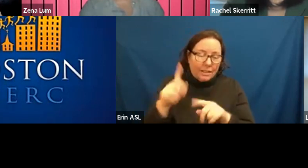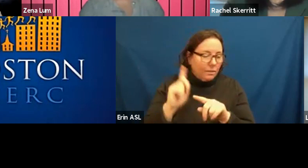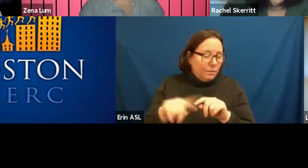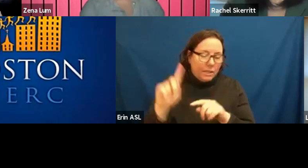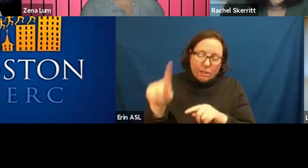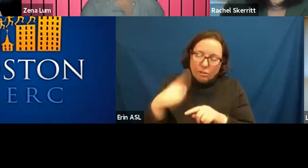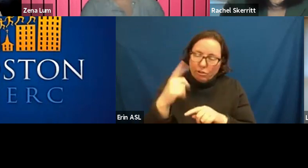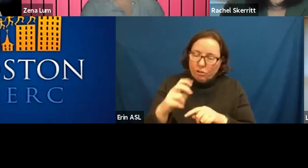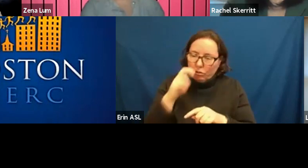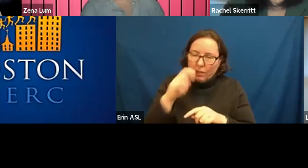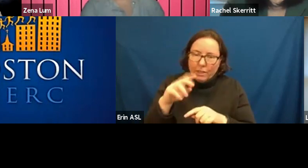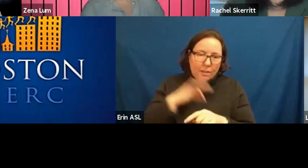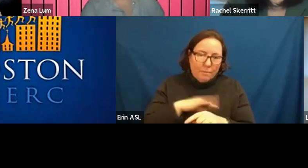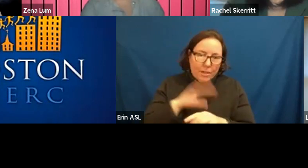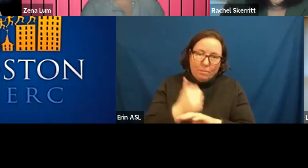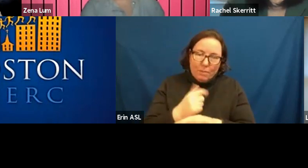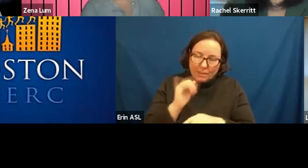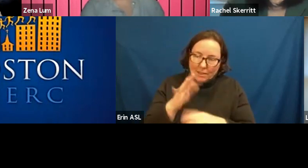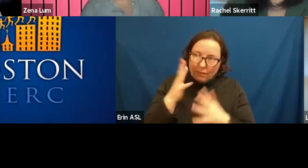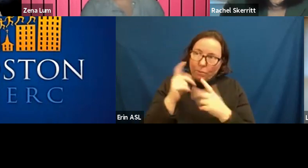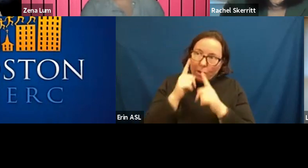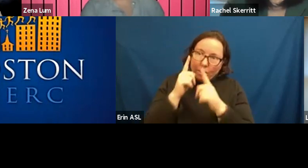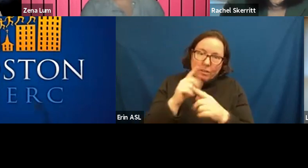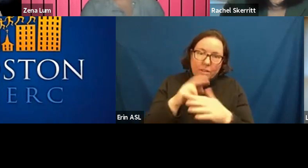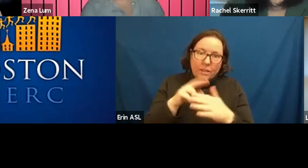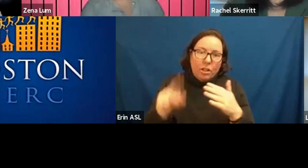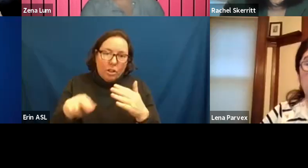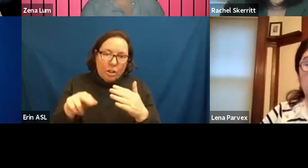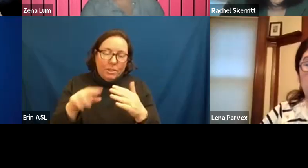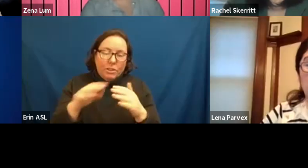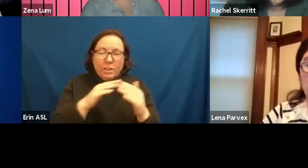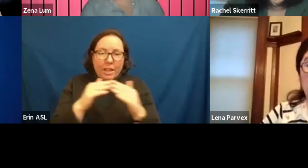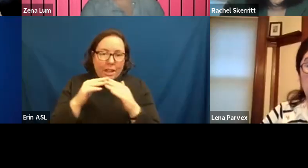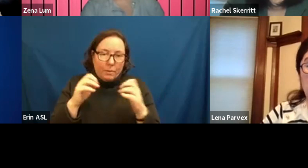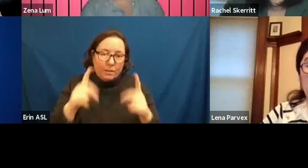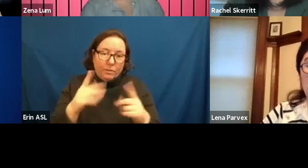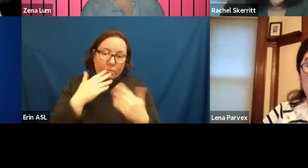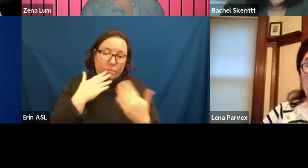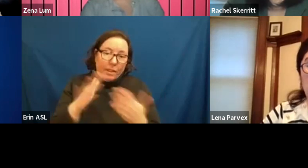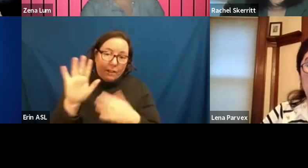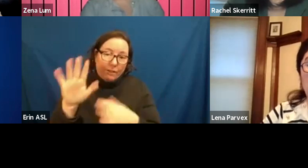merit-based system of admissions if we are ever going to accomplish equity of education. Thank you so much for your hard work.